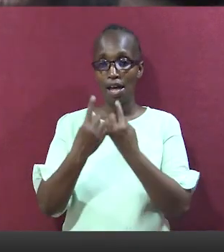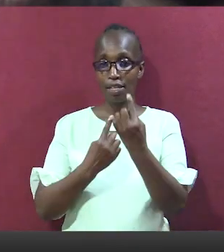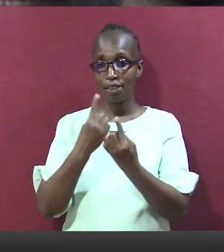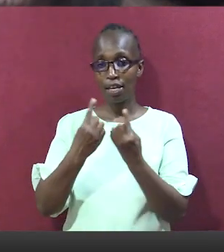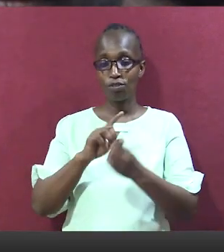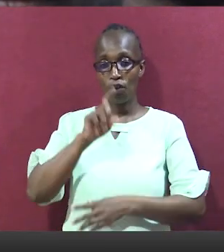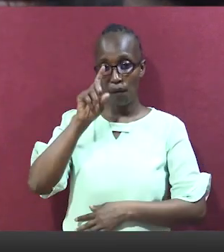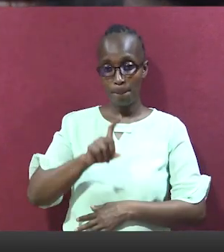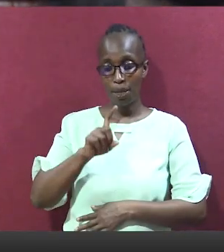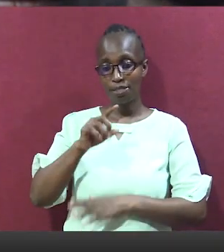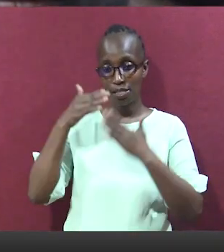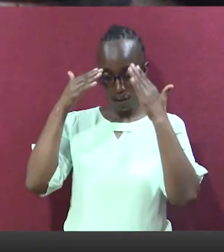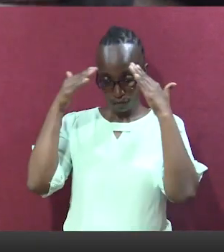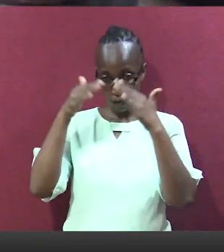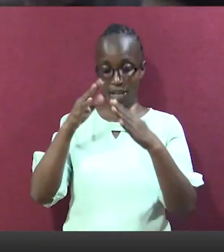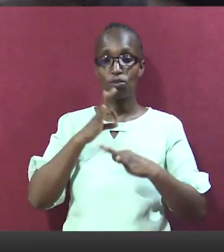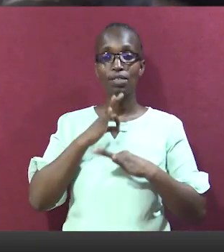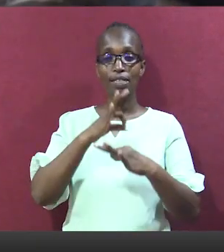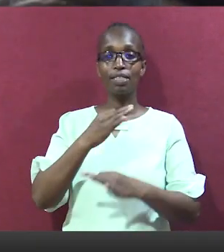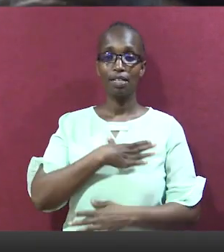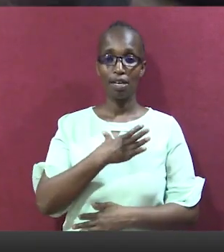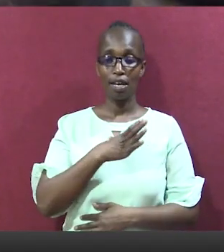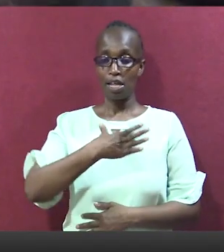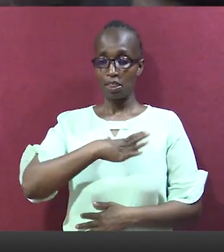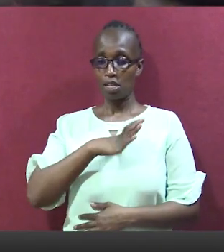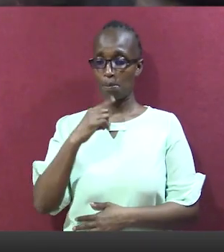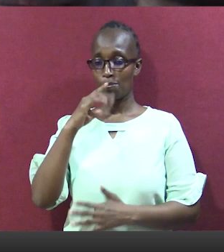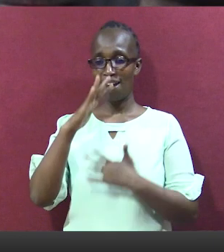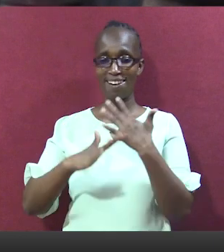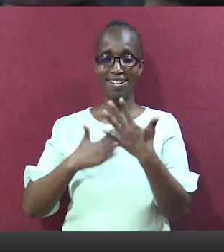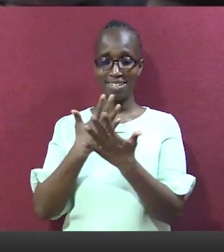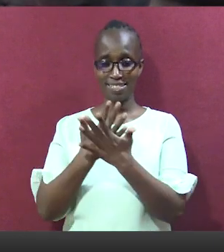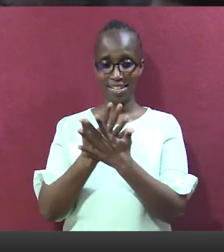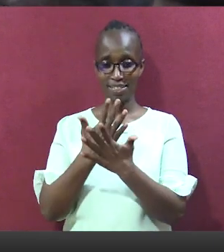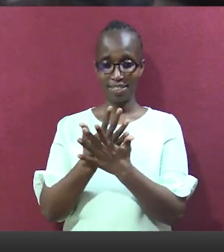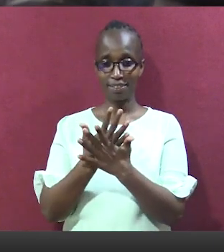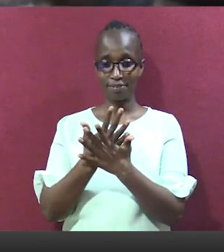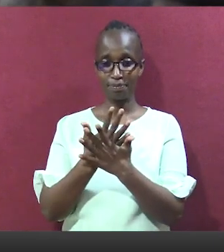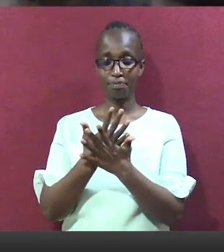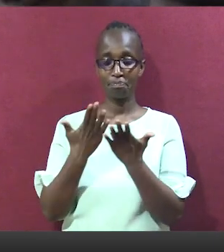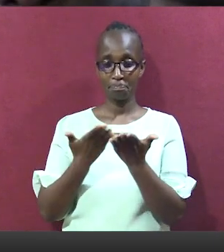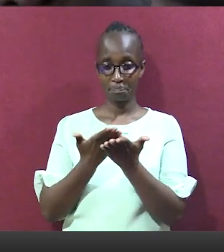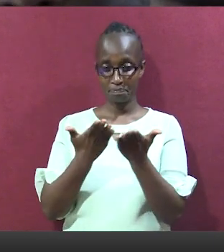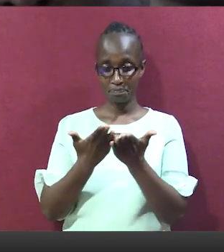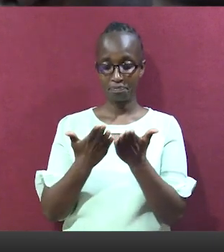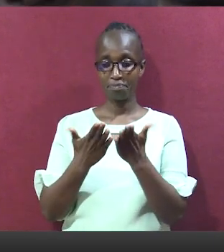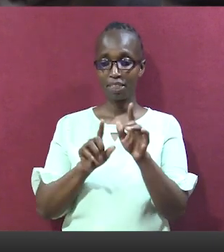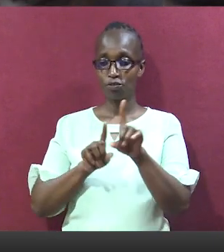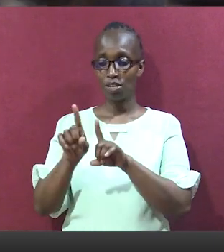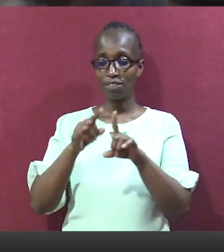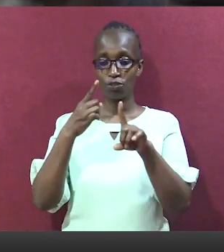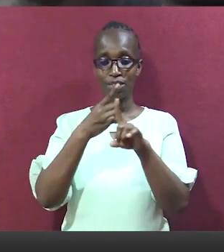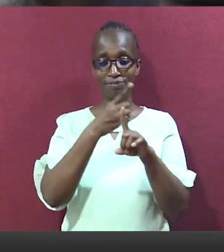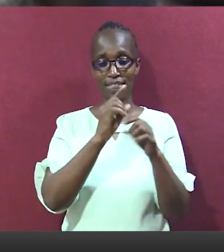The bipartisan talks must focus on the interest of the people. The people who are arrested during that time are languishing in courts